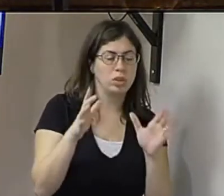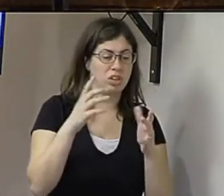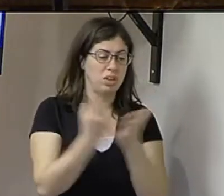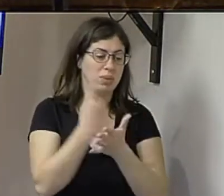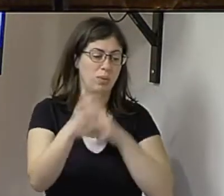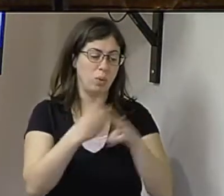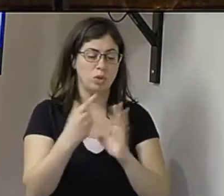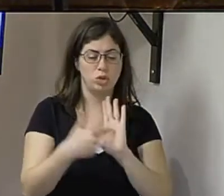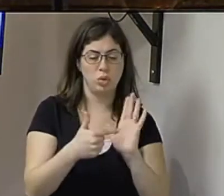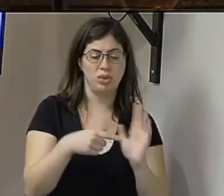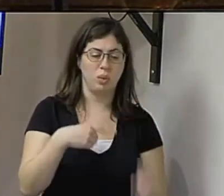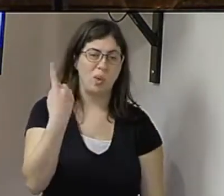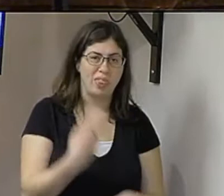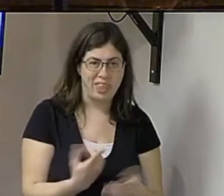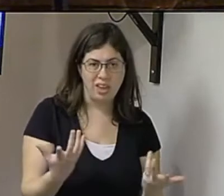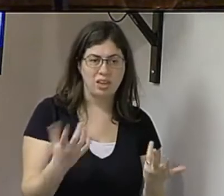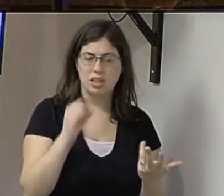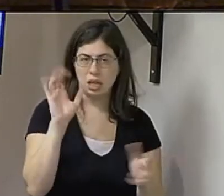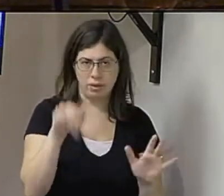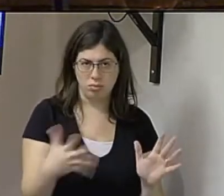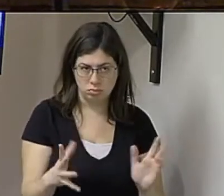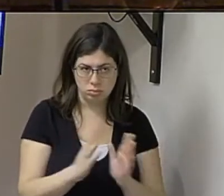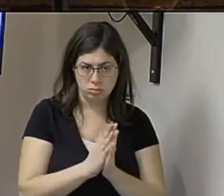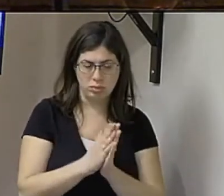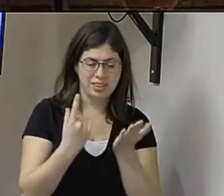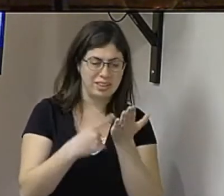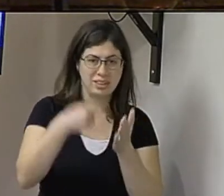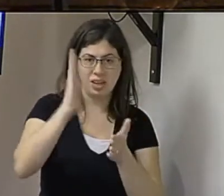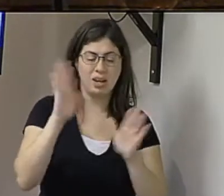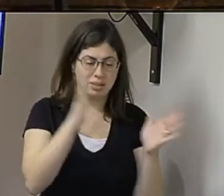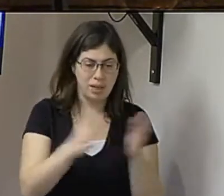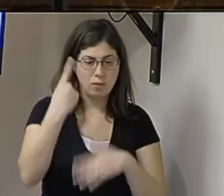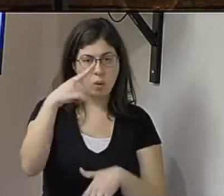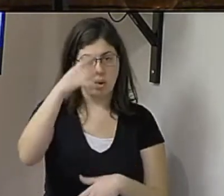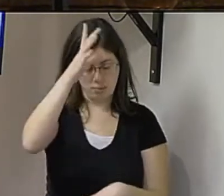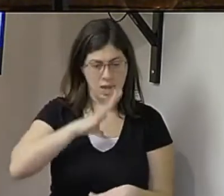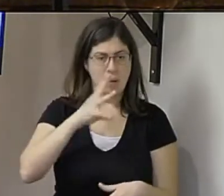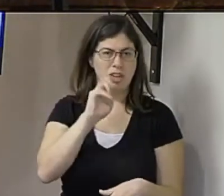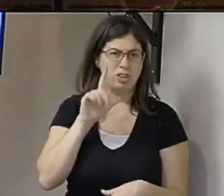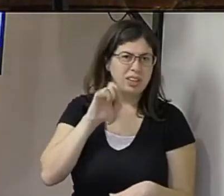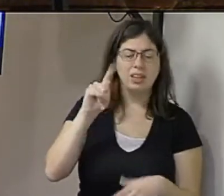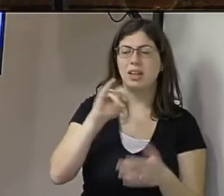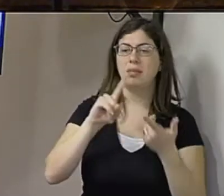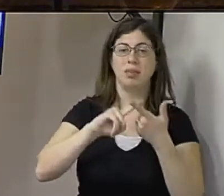those as like these one note things, and that's not how it's supposed to be. We've talked about God's model for masculinity. Look at God's model for femininity. It includes beauty